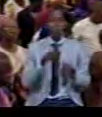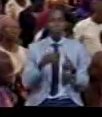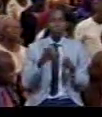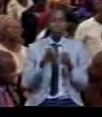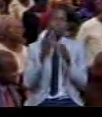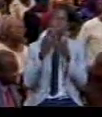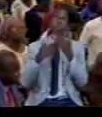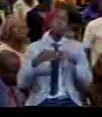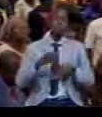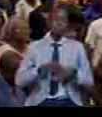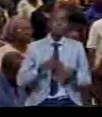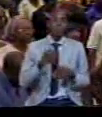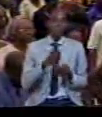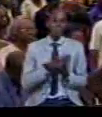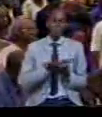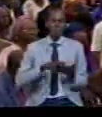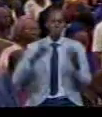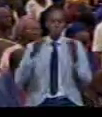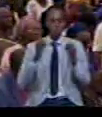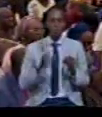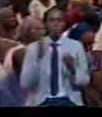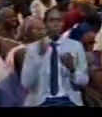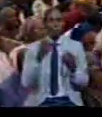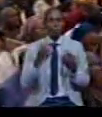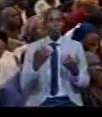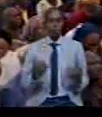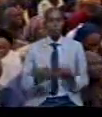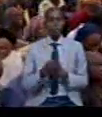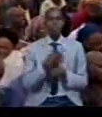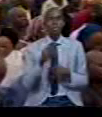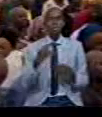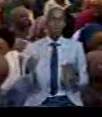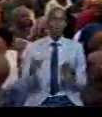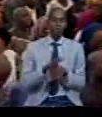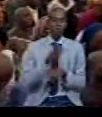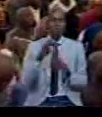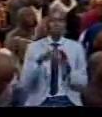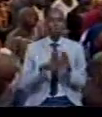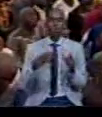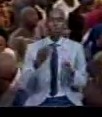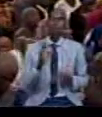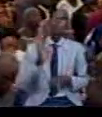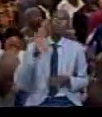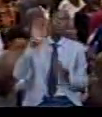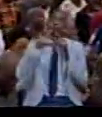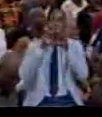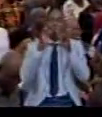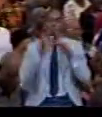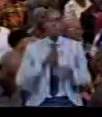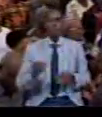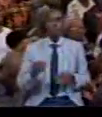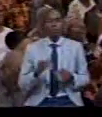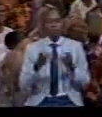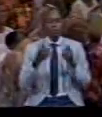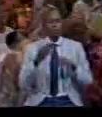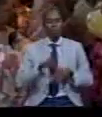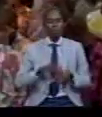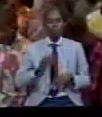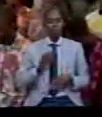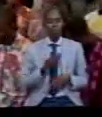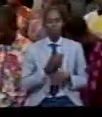today. The fullness of his blessing, let it come upon us as we